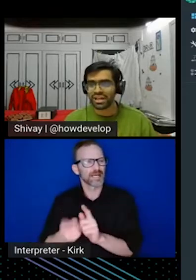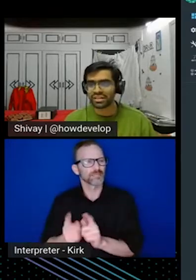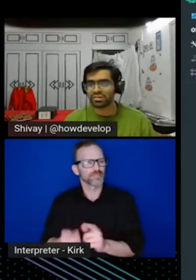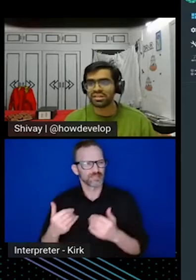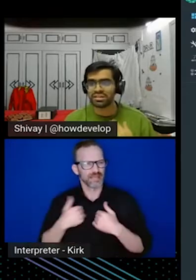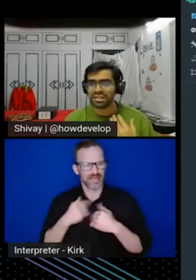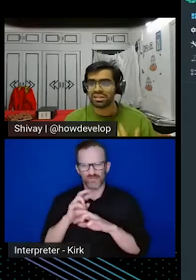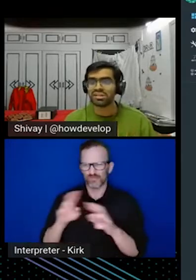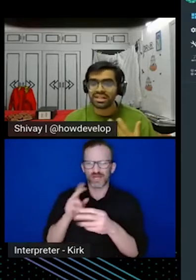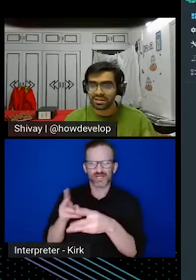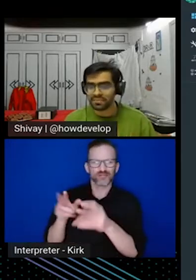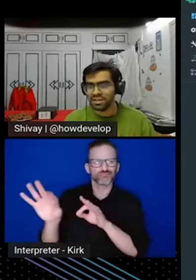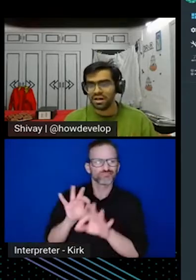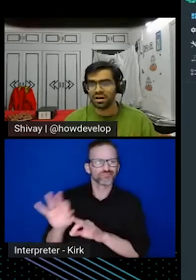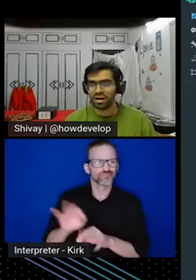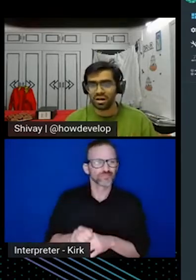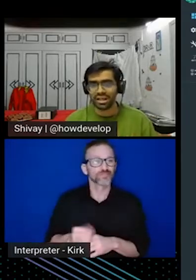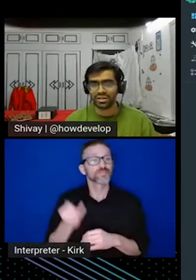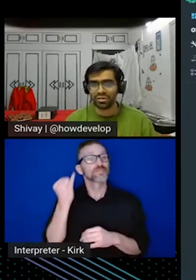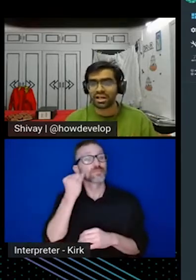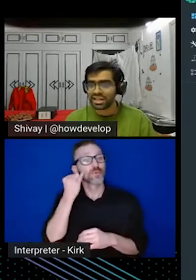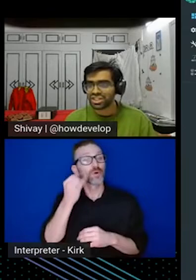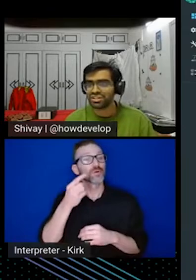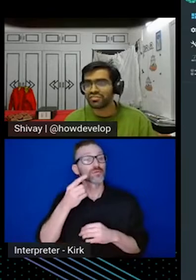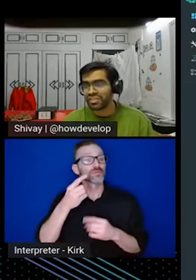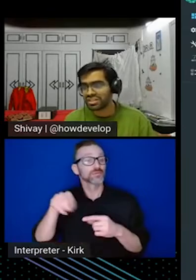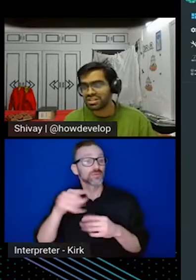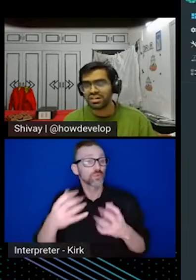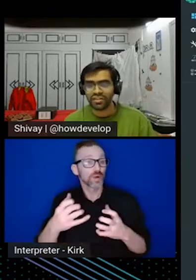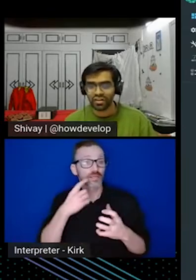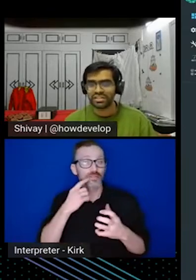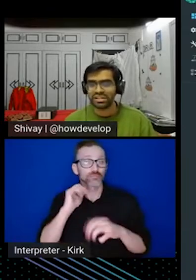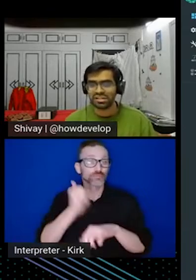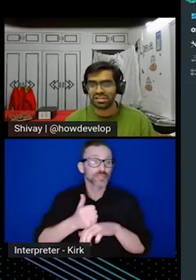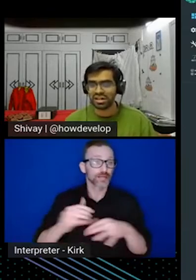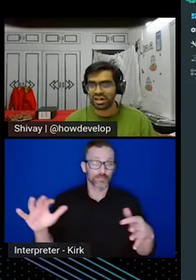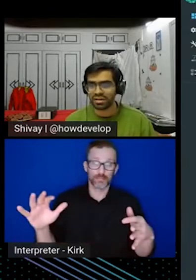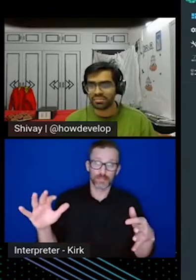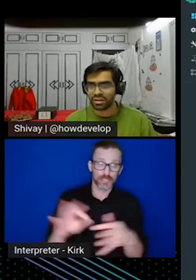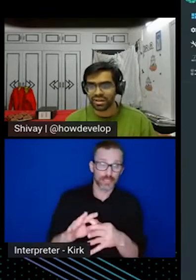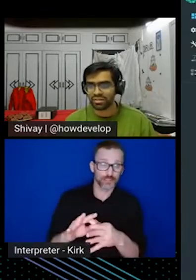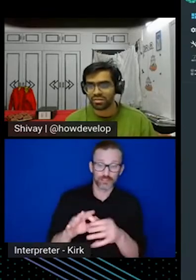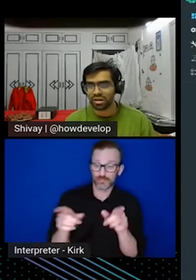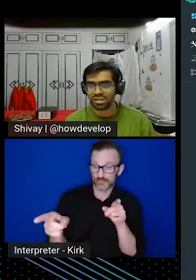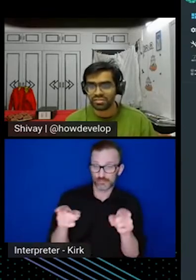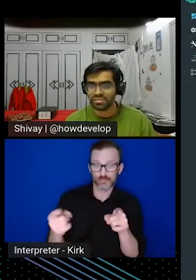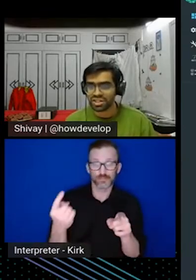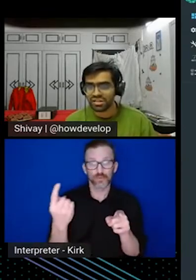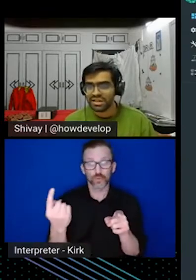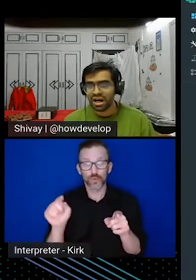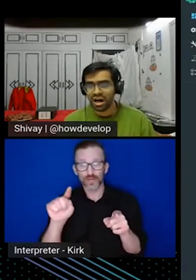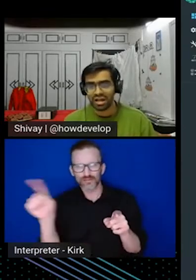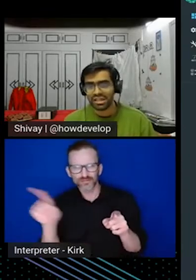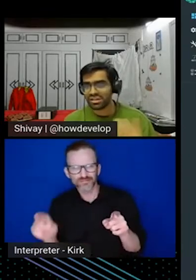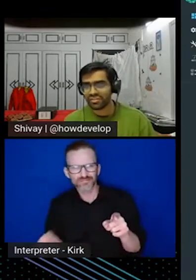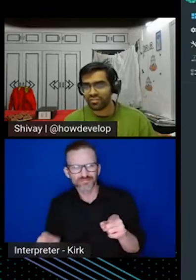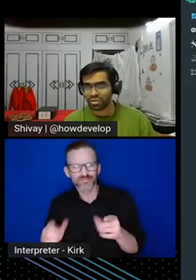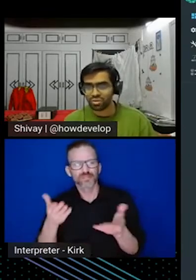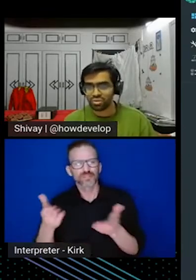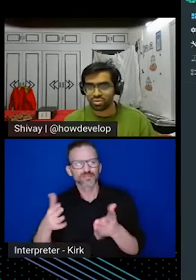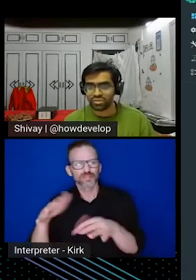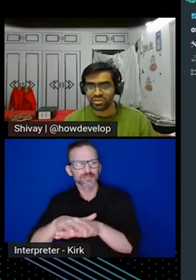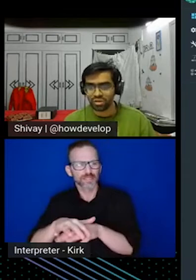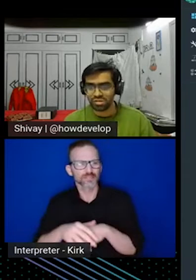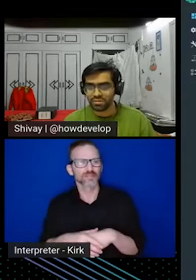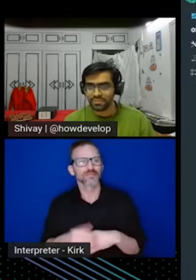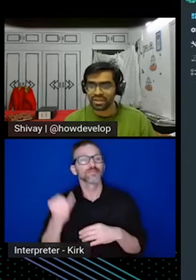sort of let's say set up a connection with one of these service meshes, let's say if I want